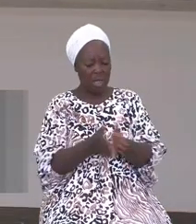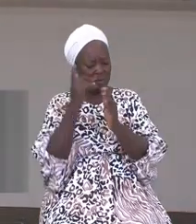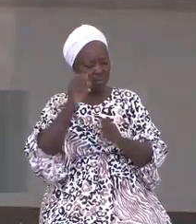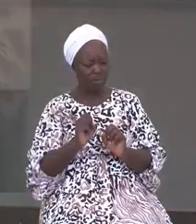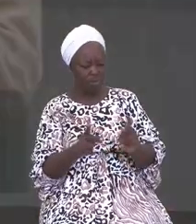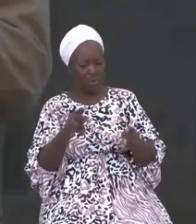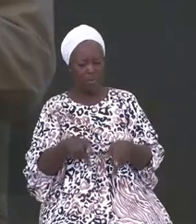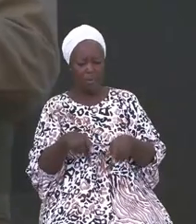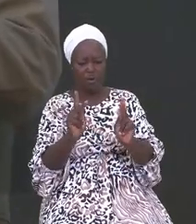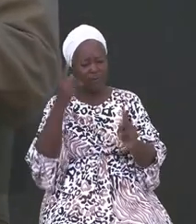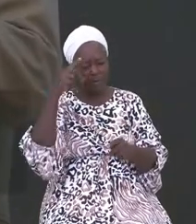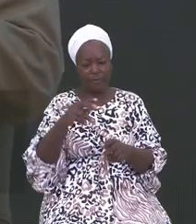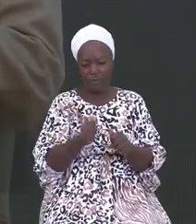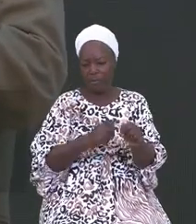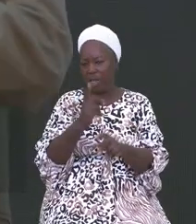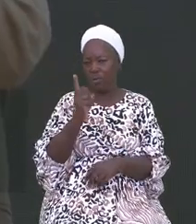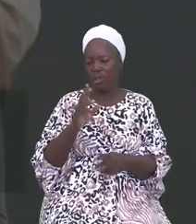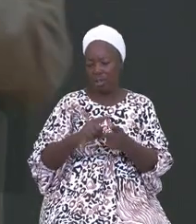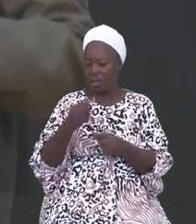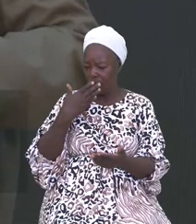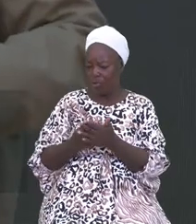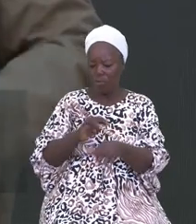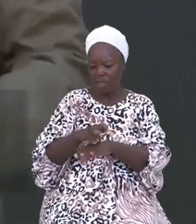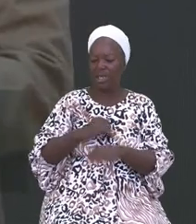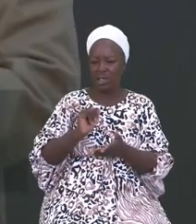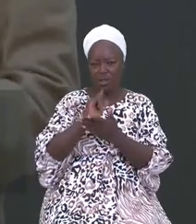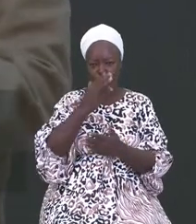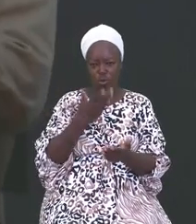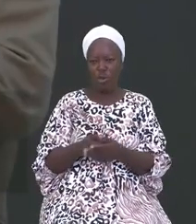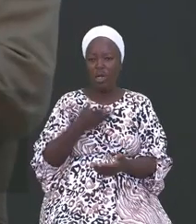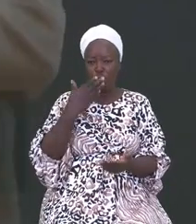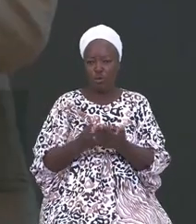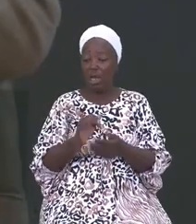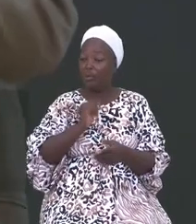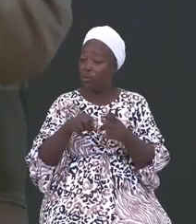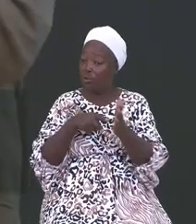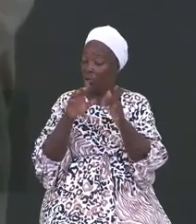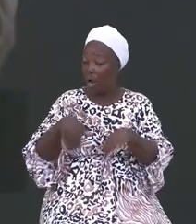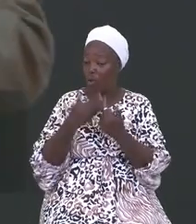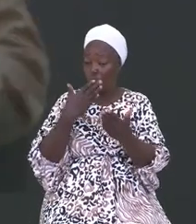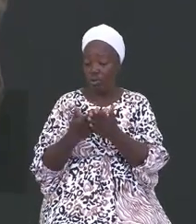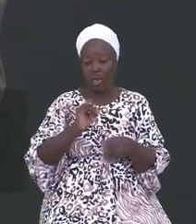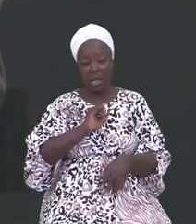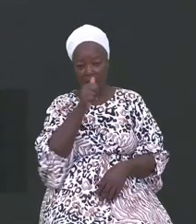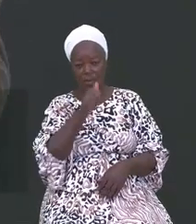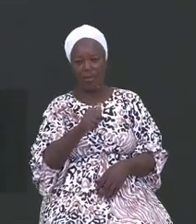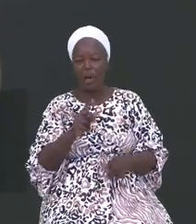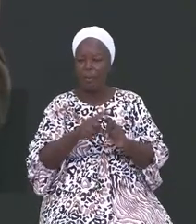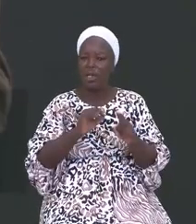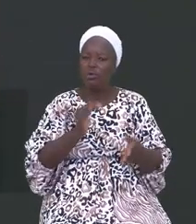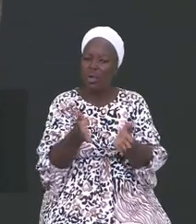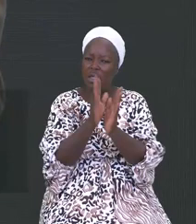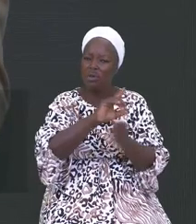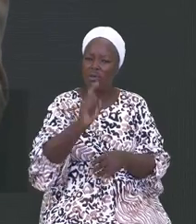anybody. He said, good master, that's you. I want to show you how good I am. But let me ask a question. What